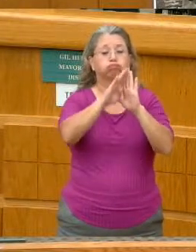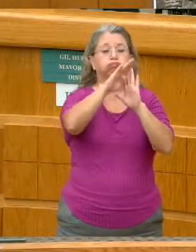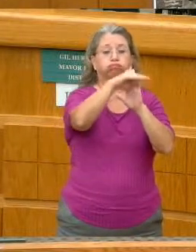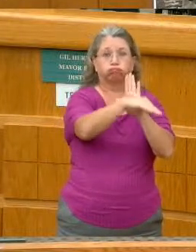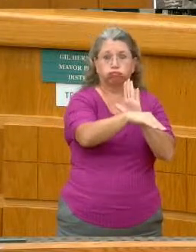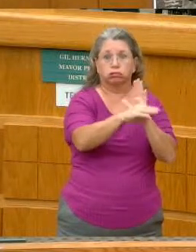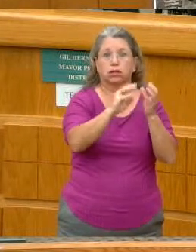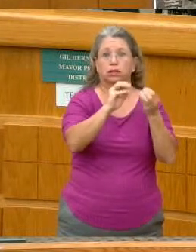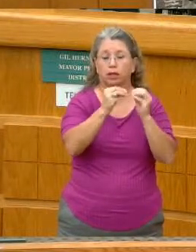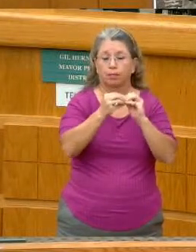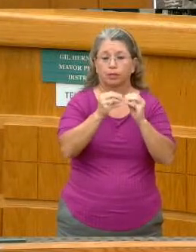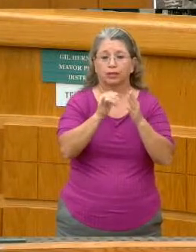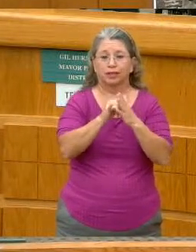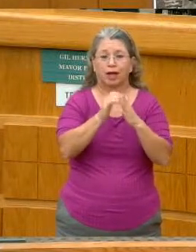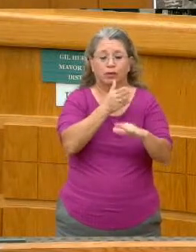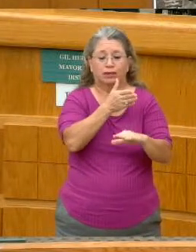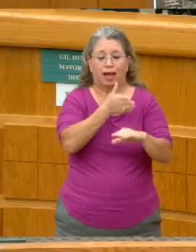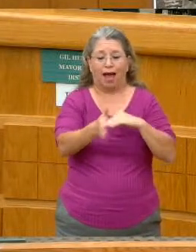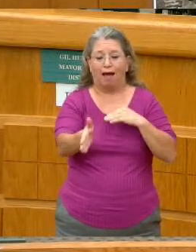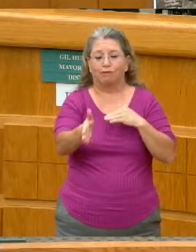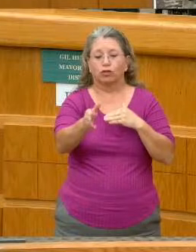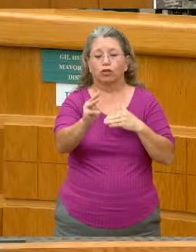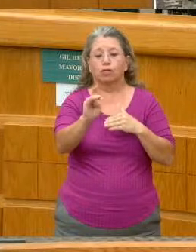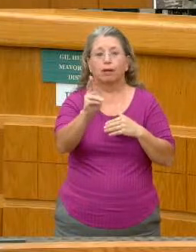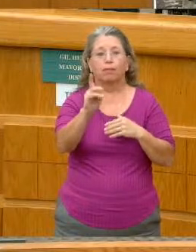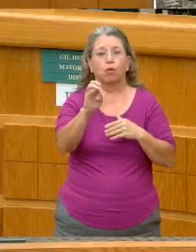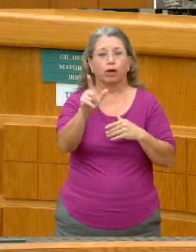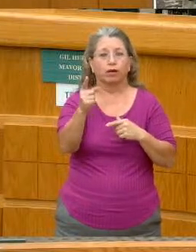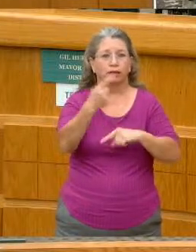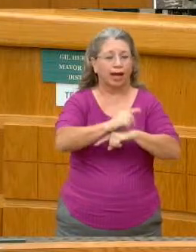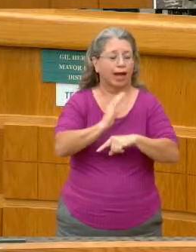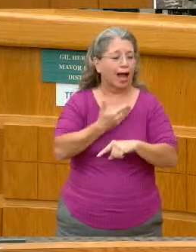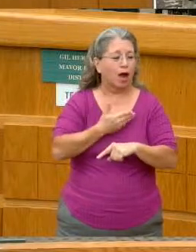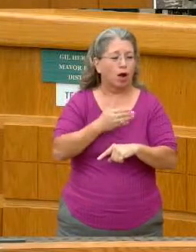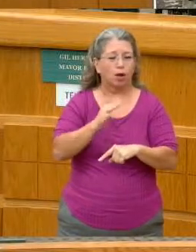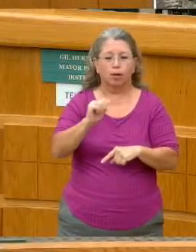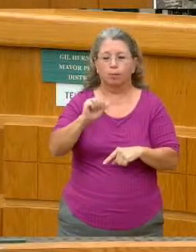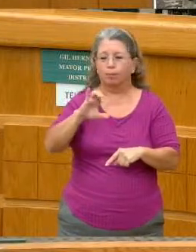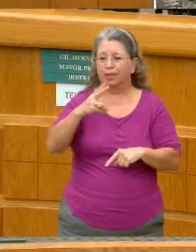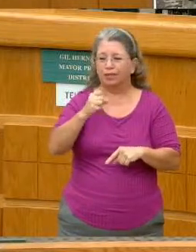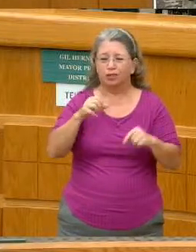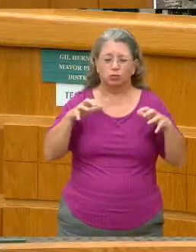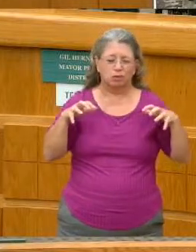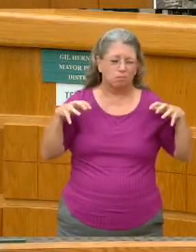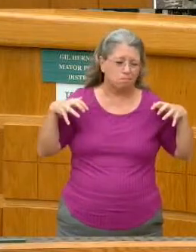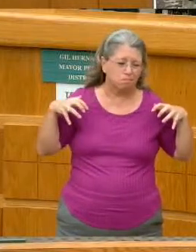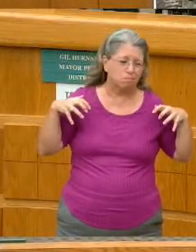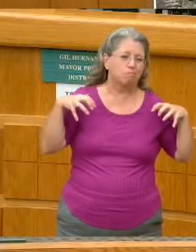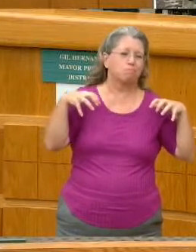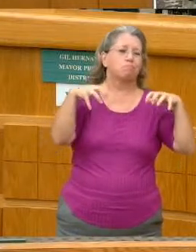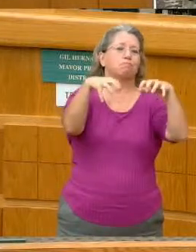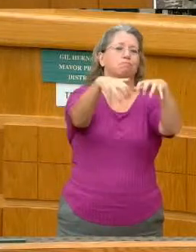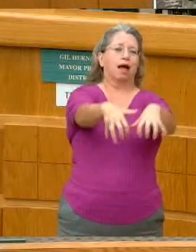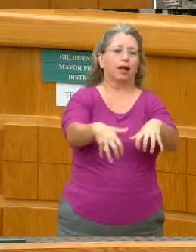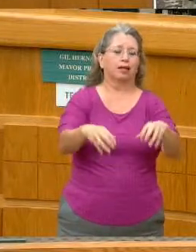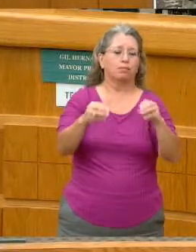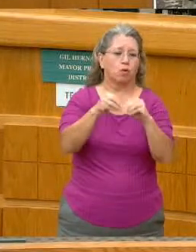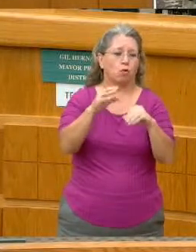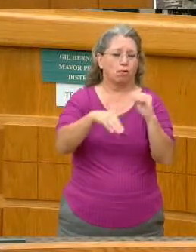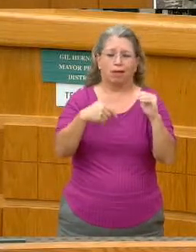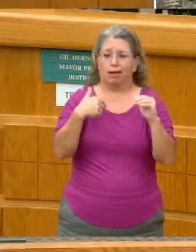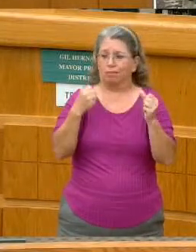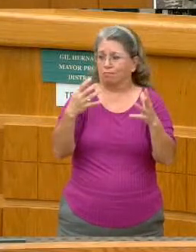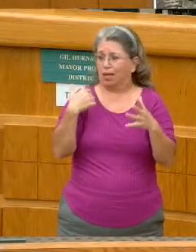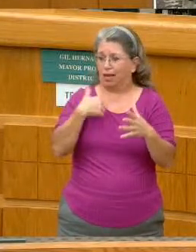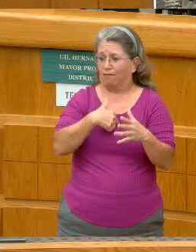heels of Memorial Day when our beaches were absolutely packed, more so than any of us can remember in a very long time.